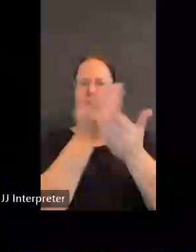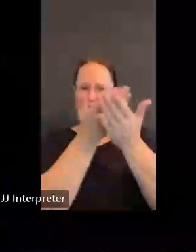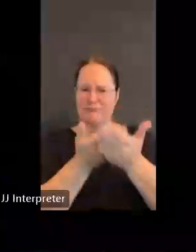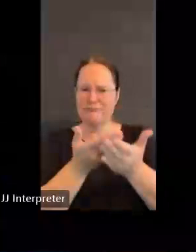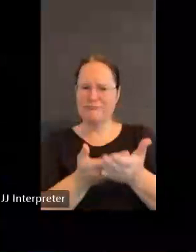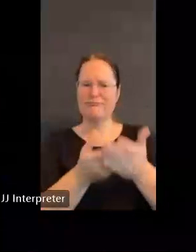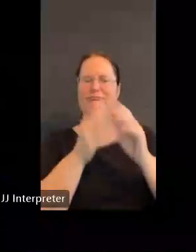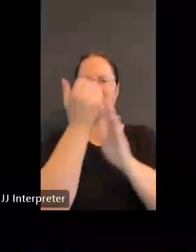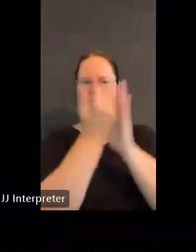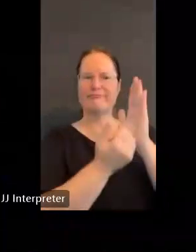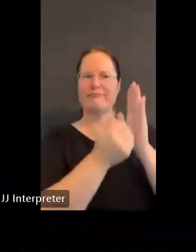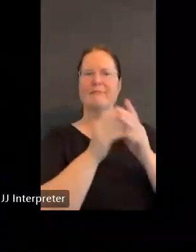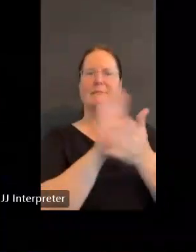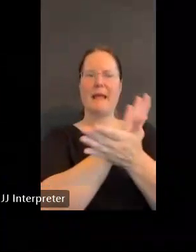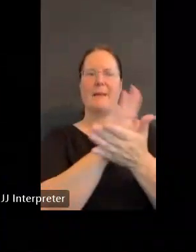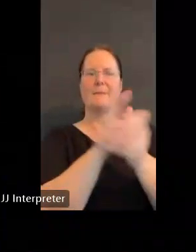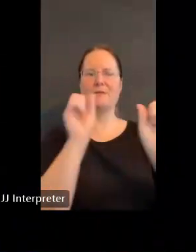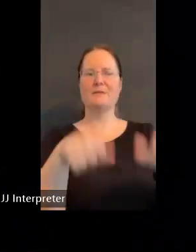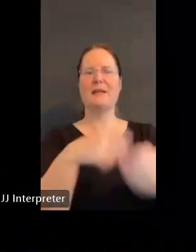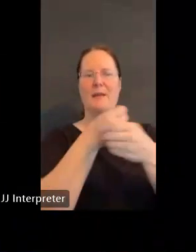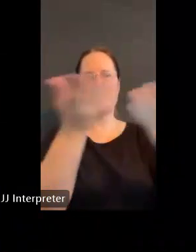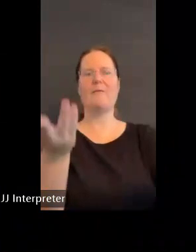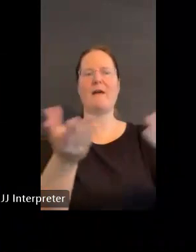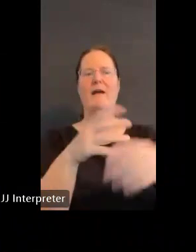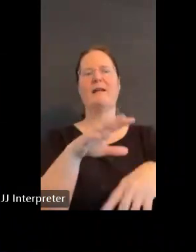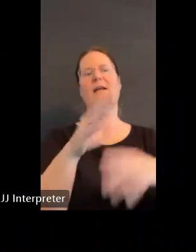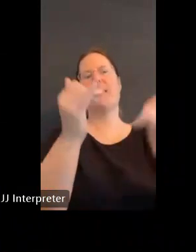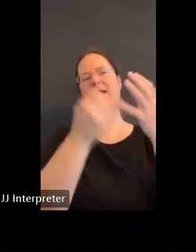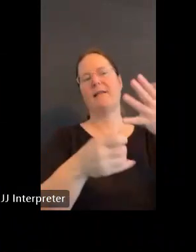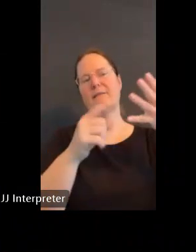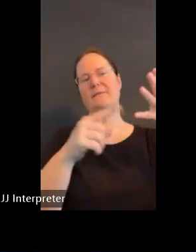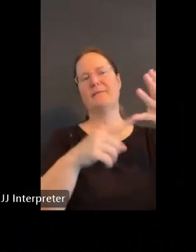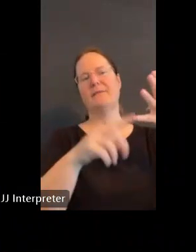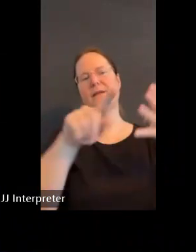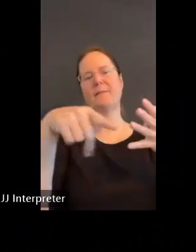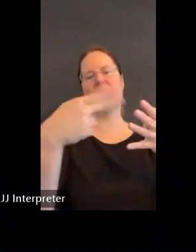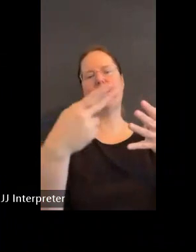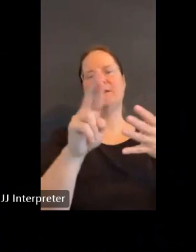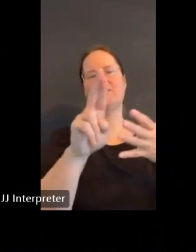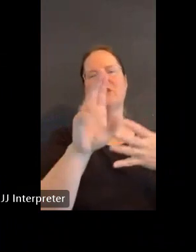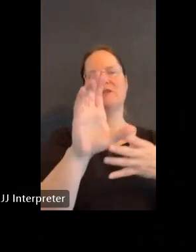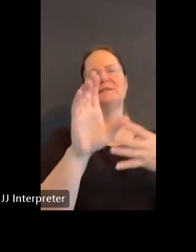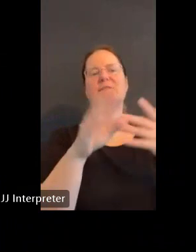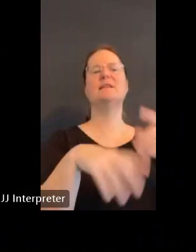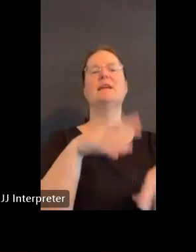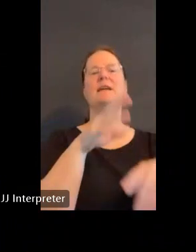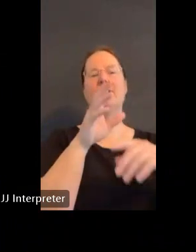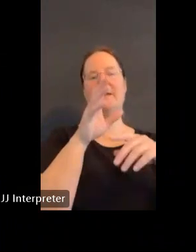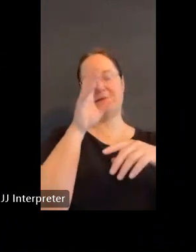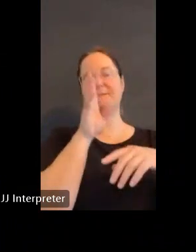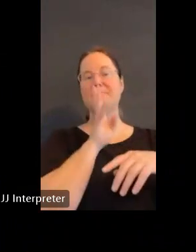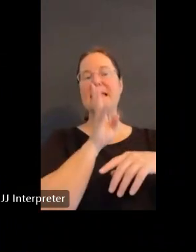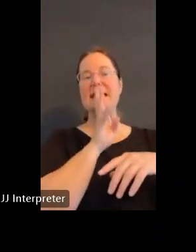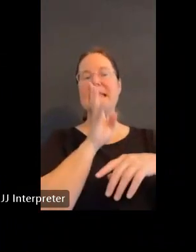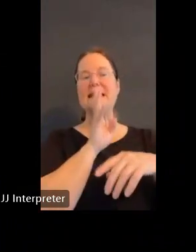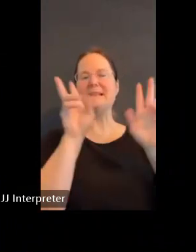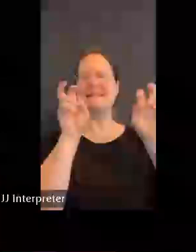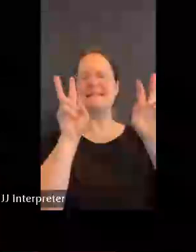on PCN as well. It's called PHRC Speaks, Fair Housing in the 21st Century. If you want a deep dive on fair housing topics in an